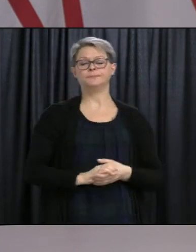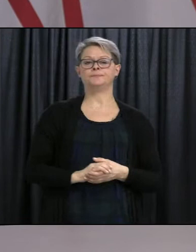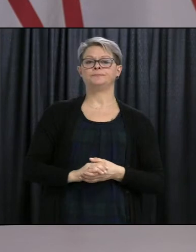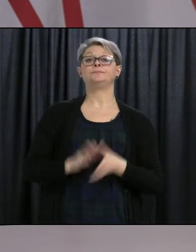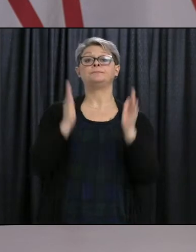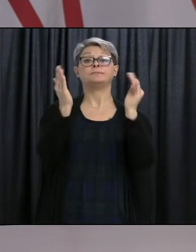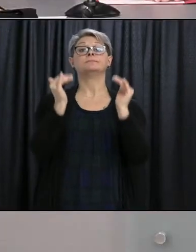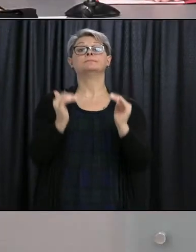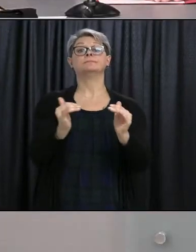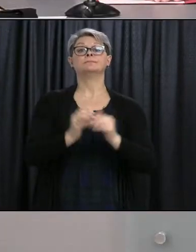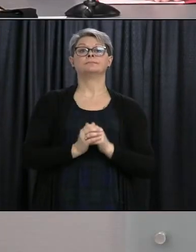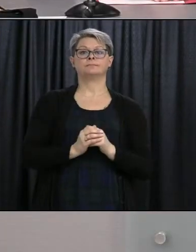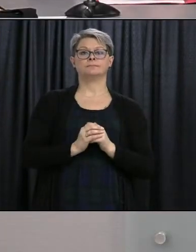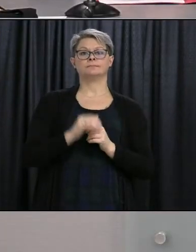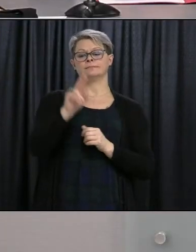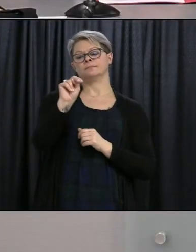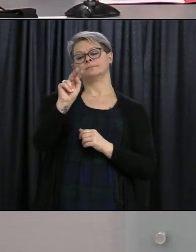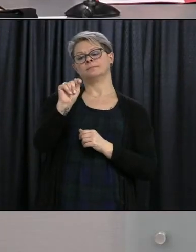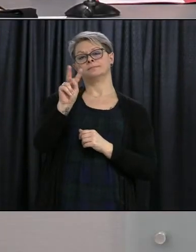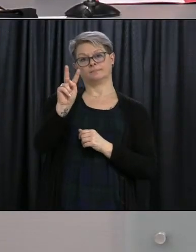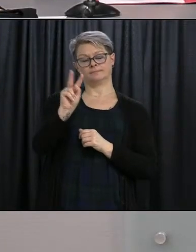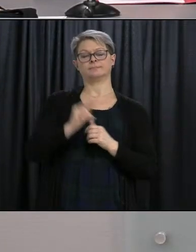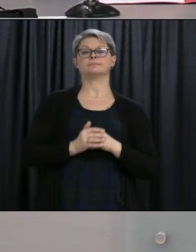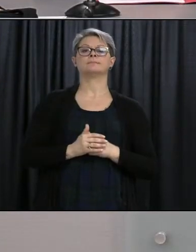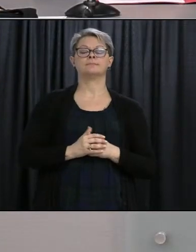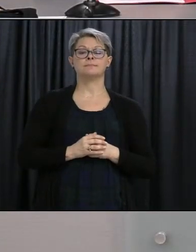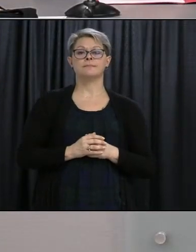from Kellyanne Roberts with NTV. Please go ahead.